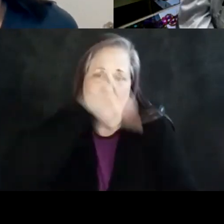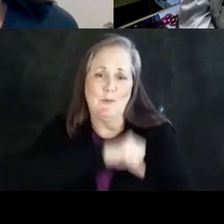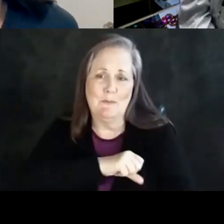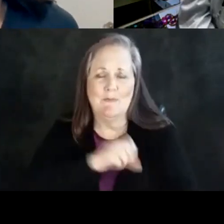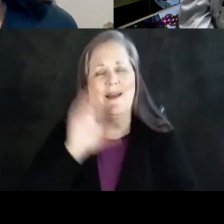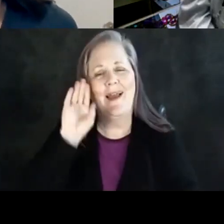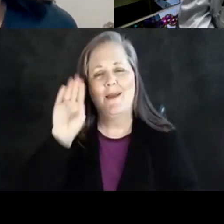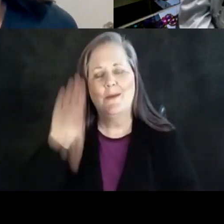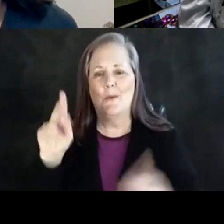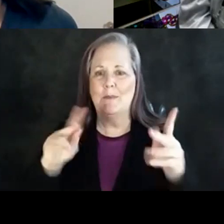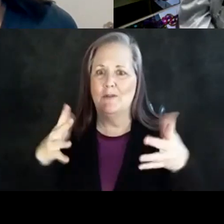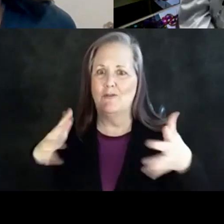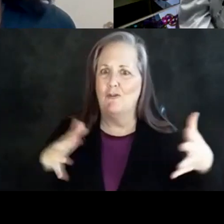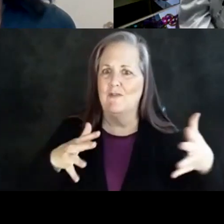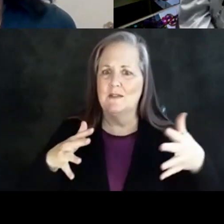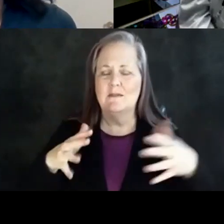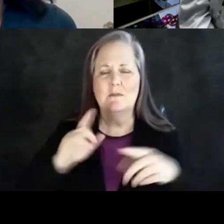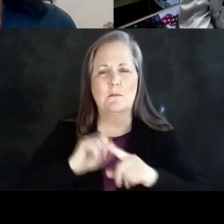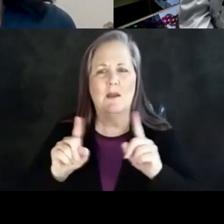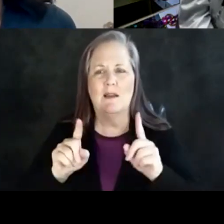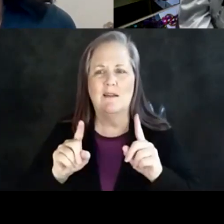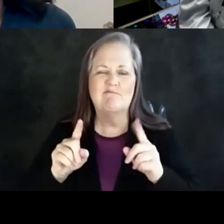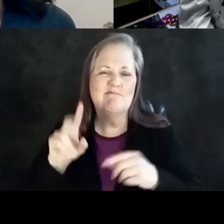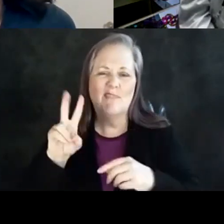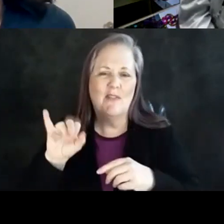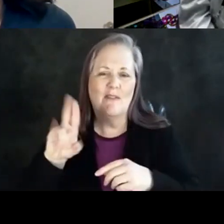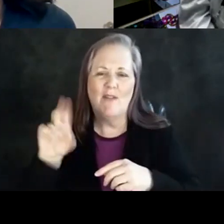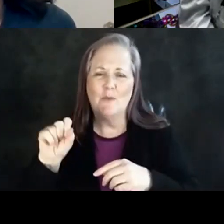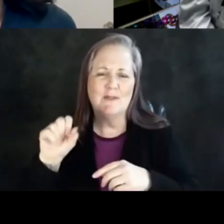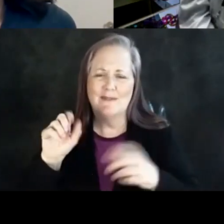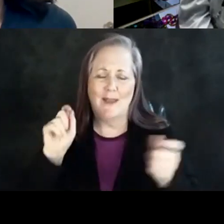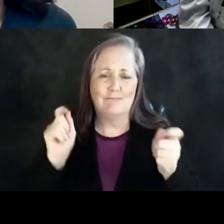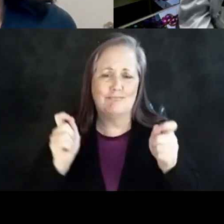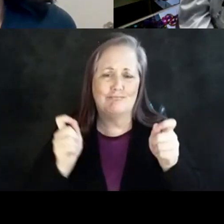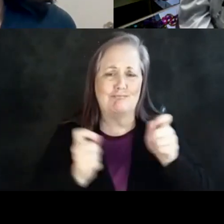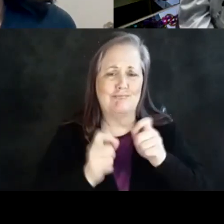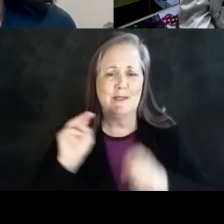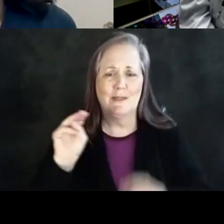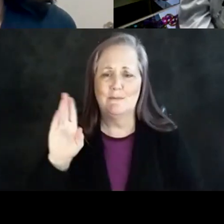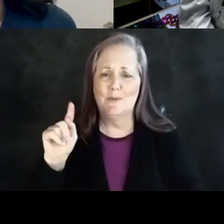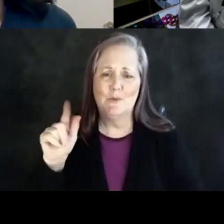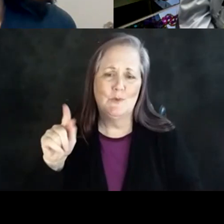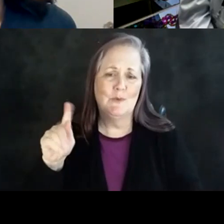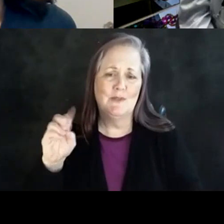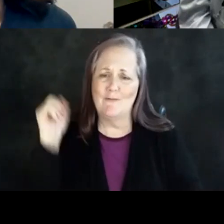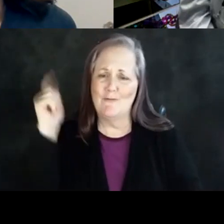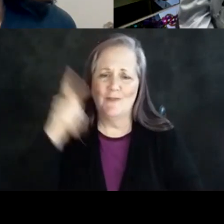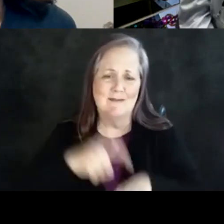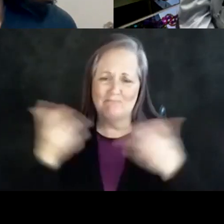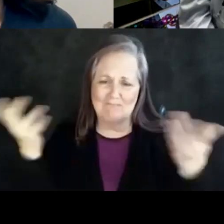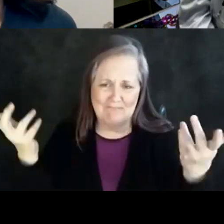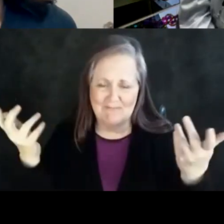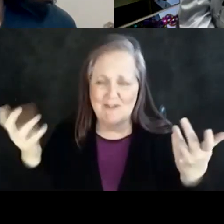that makes people nervous, but these viruses mutate. I think that the assumption should be that